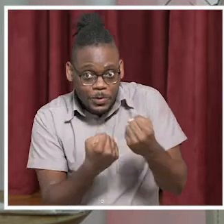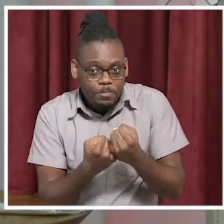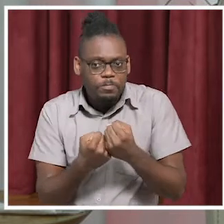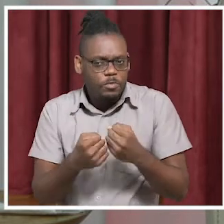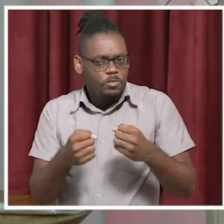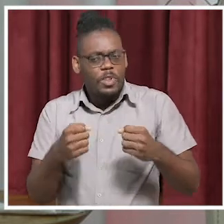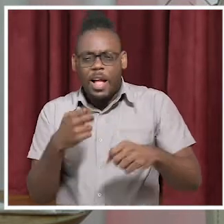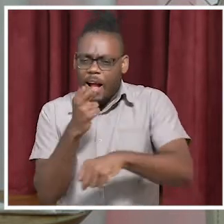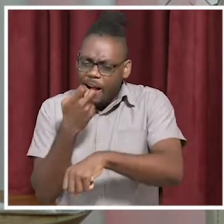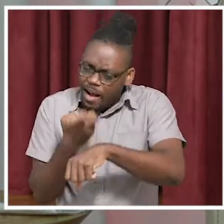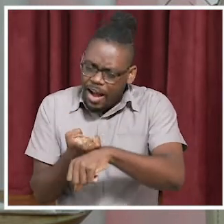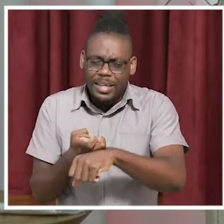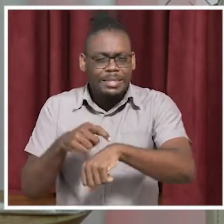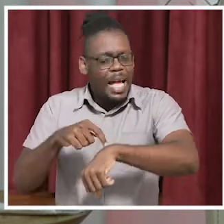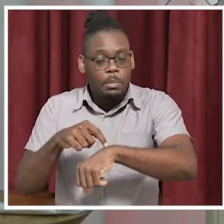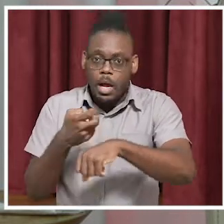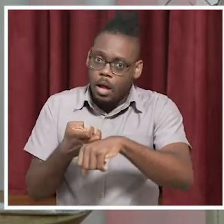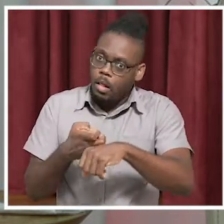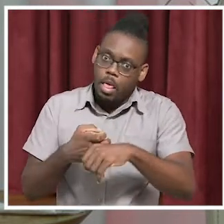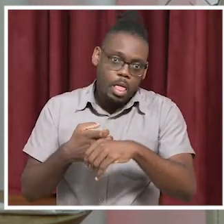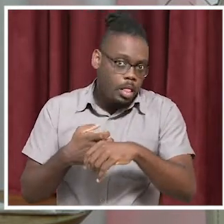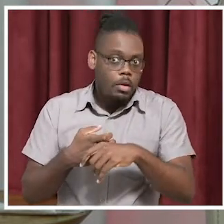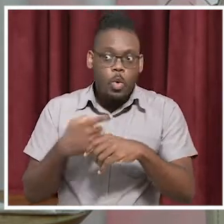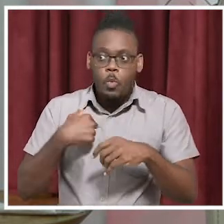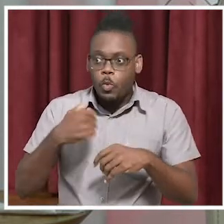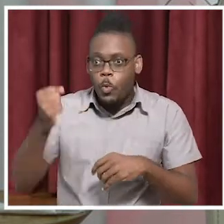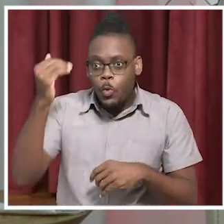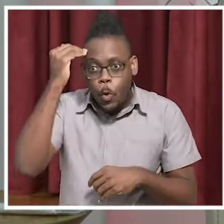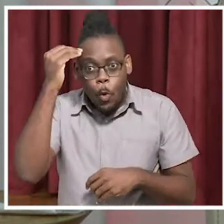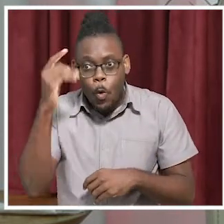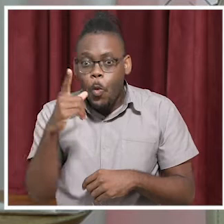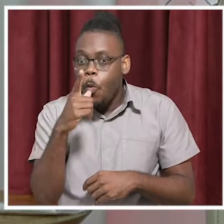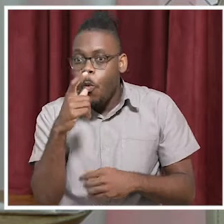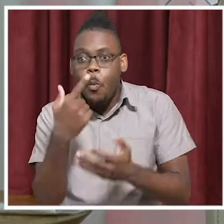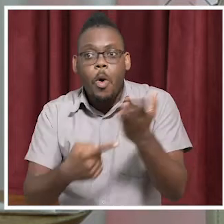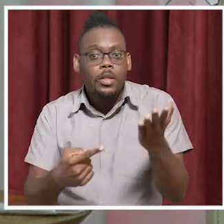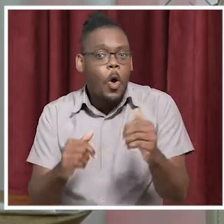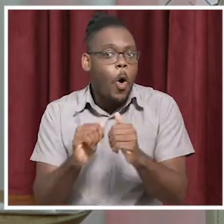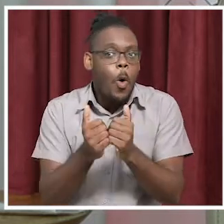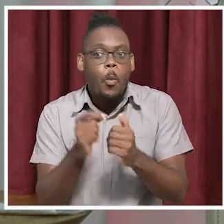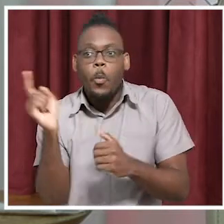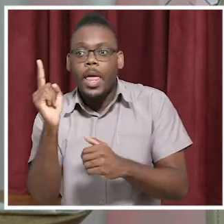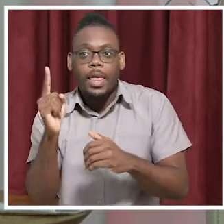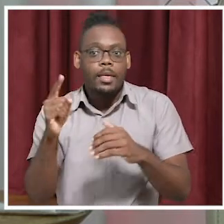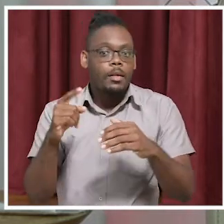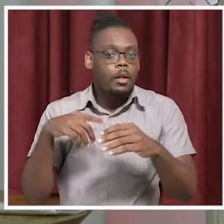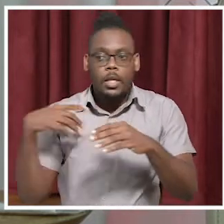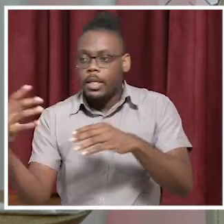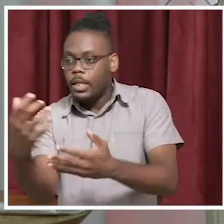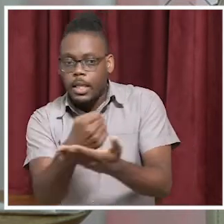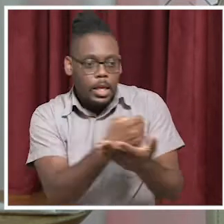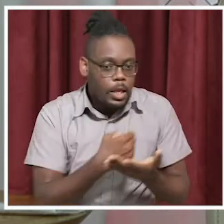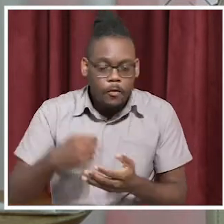sure that you are aware of what, how, and where you can access help. Joining me to do that this morning is